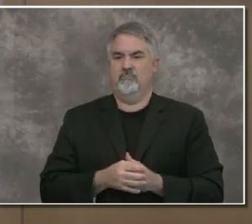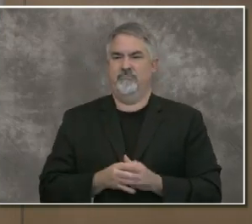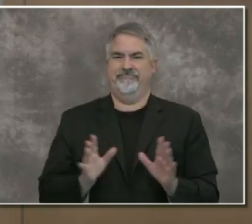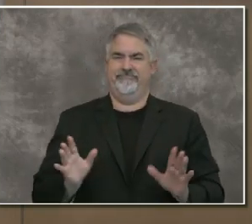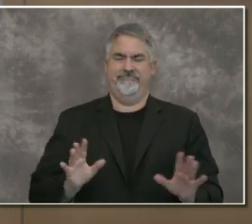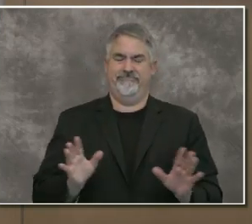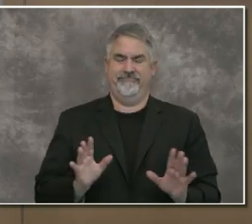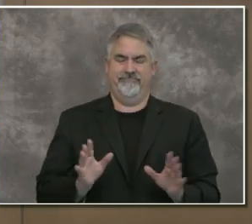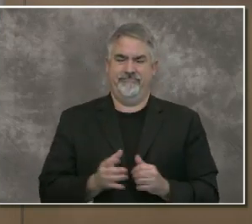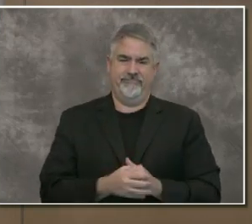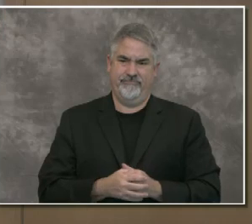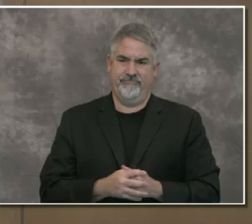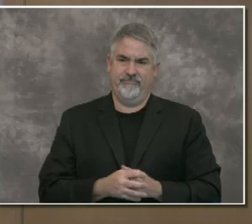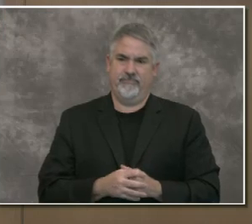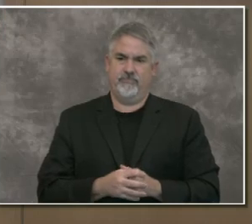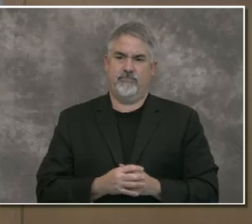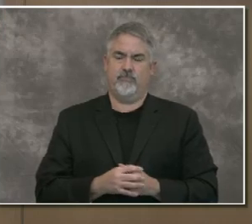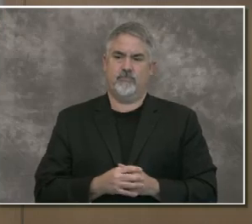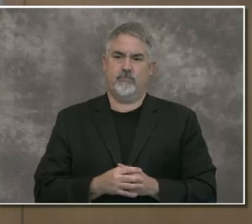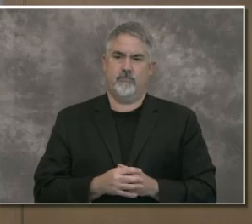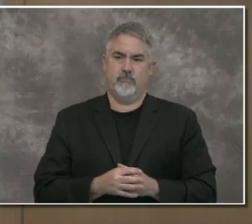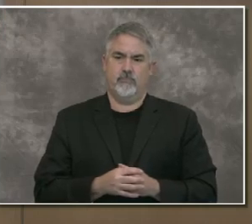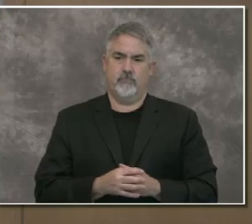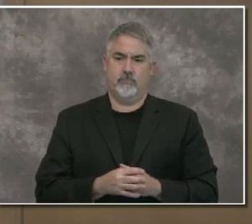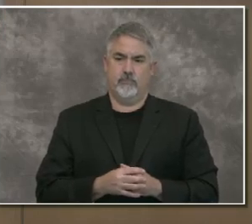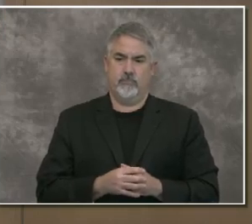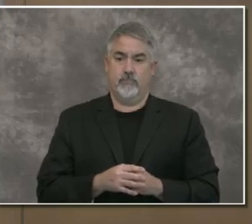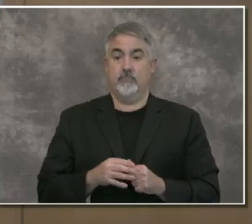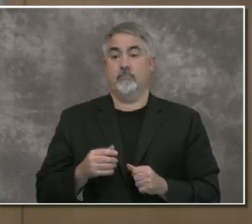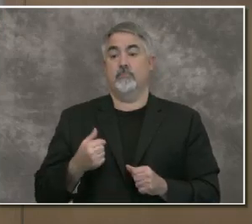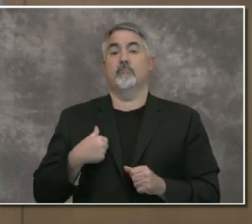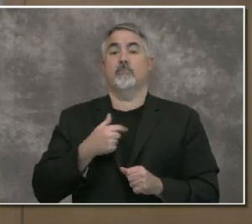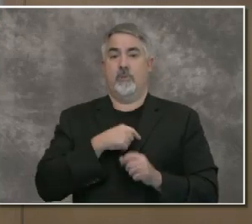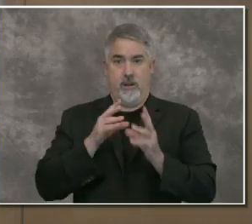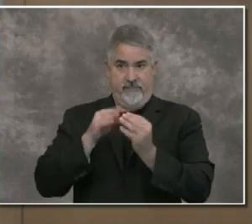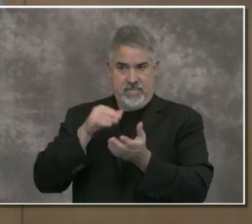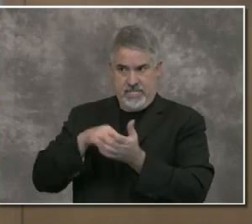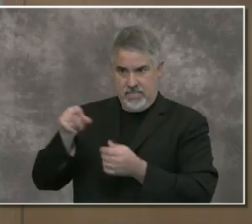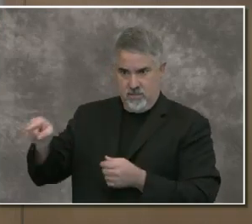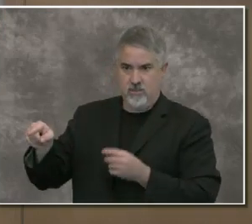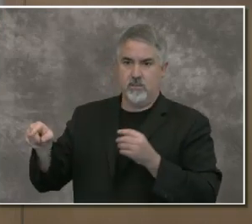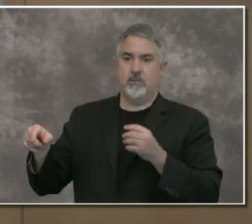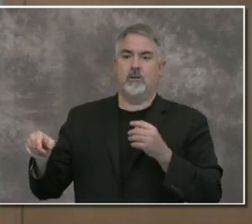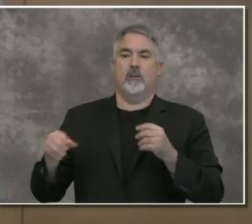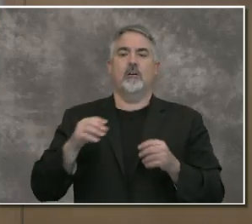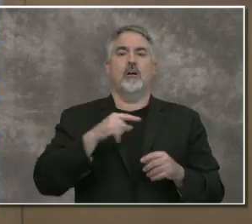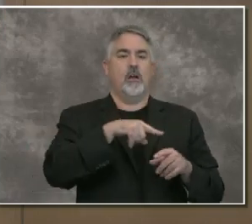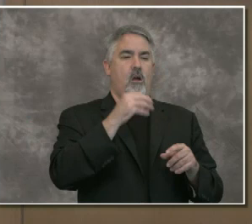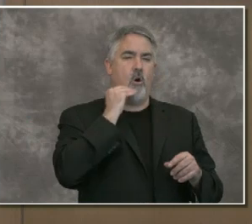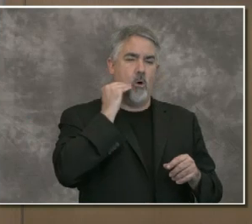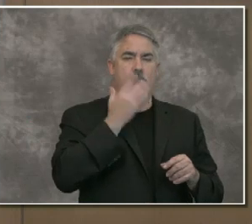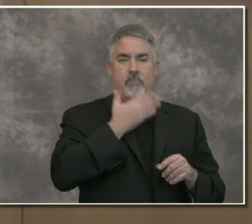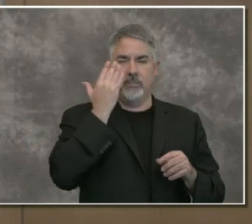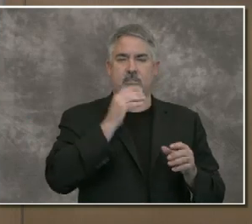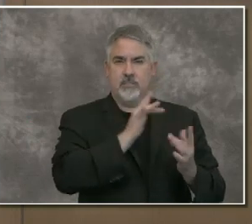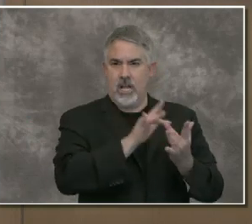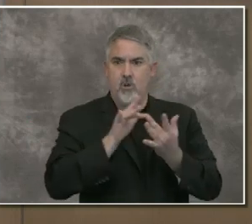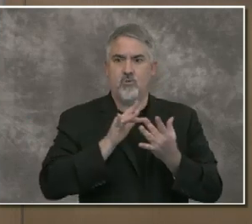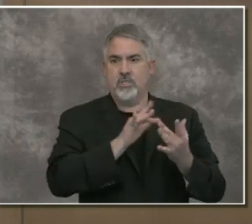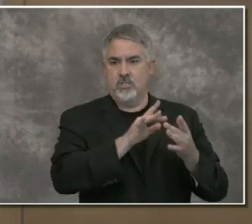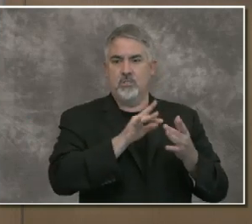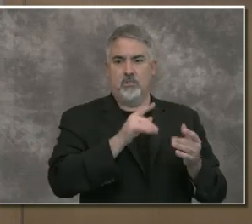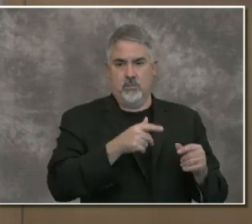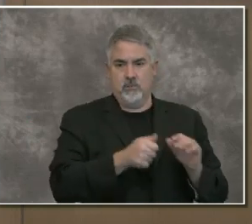doing continue, whether it be the efforts at the convention center, efforts with the homeless outreach team, efforts with the shelters, efforts with the public health motel